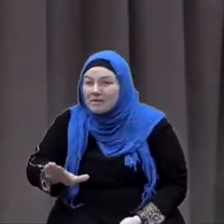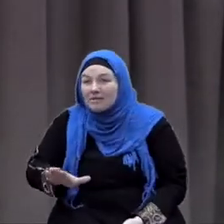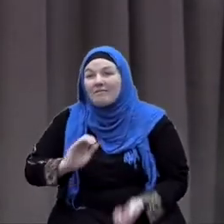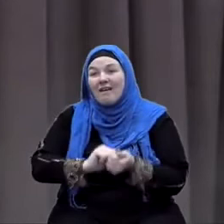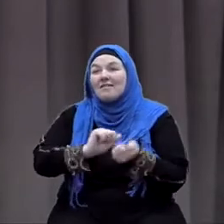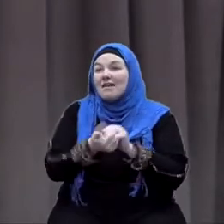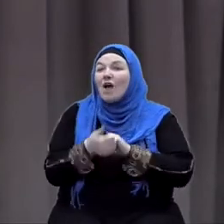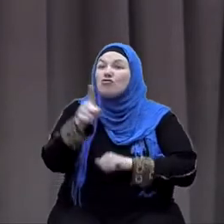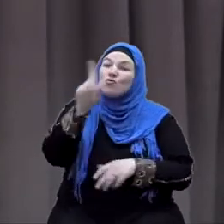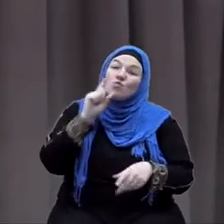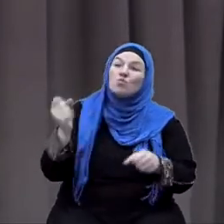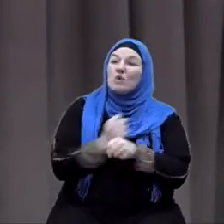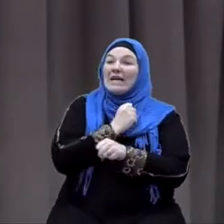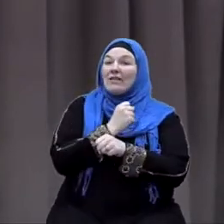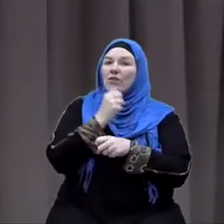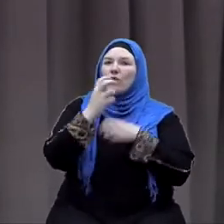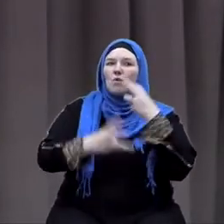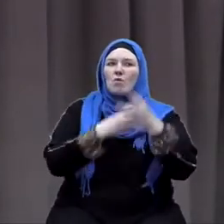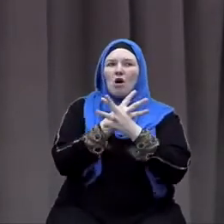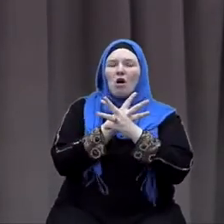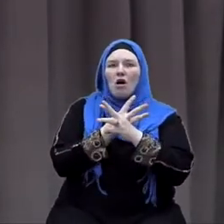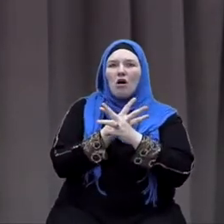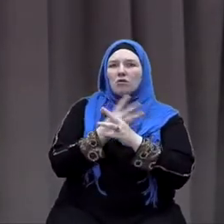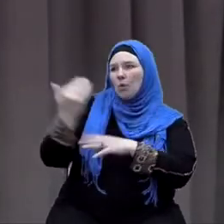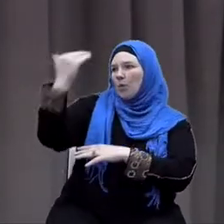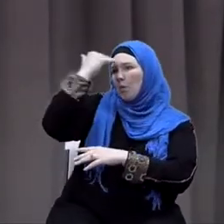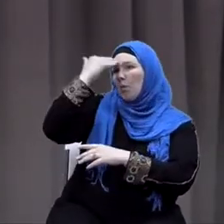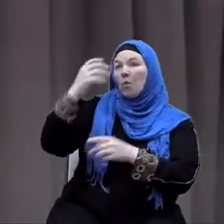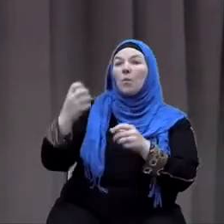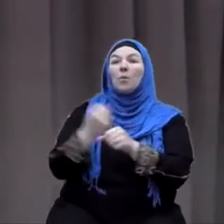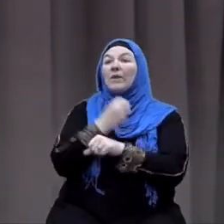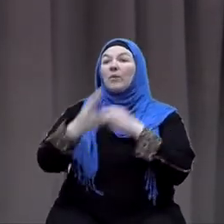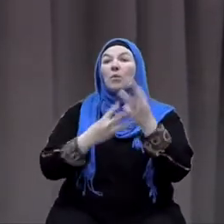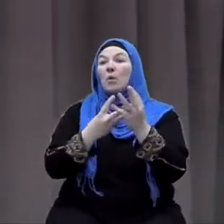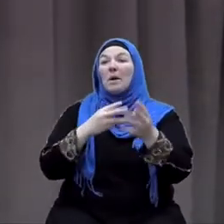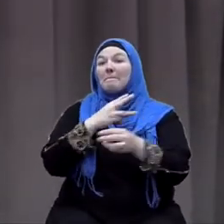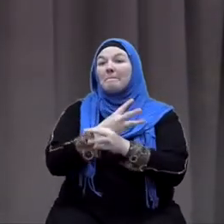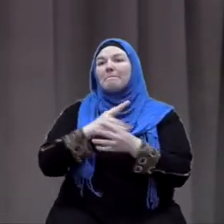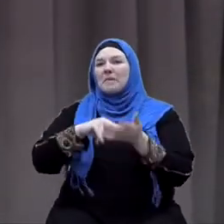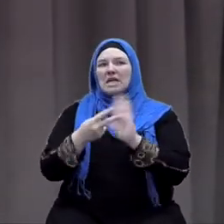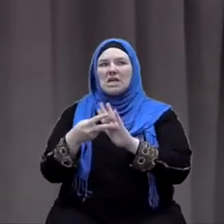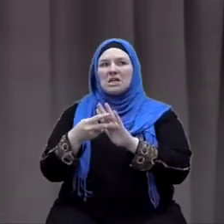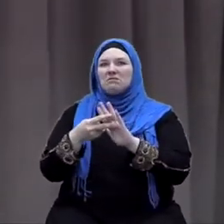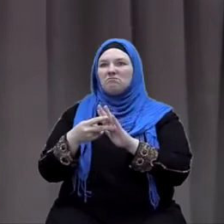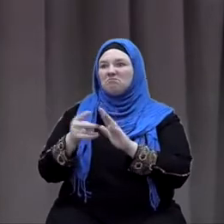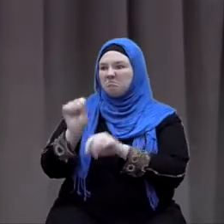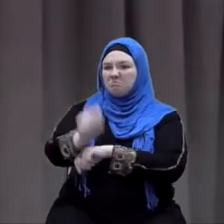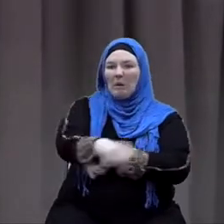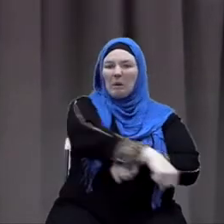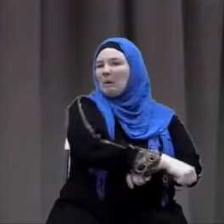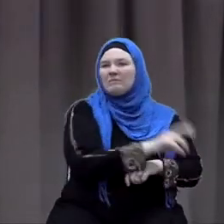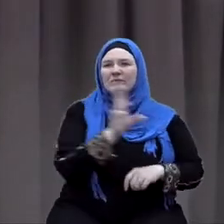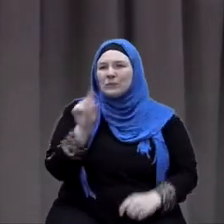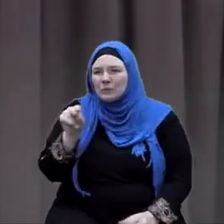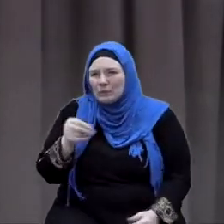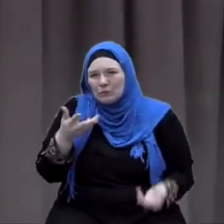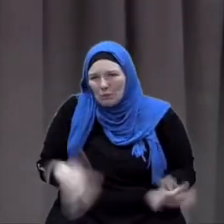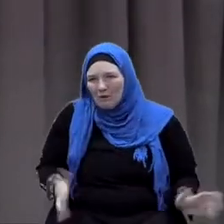how you win the world over. You are not gonna invade the world and win them by the